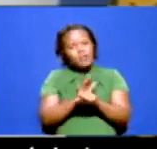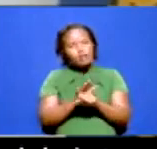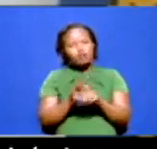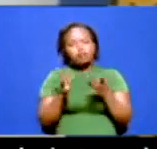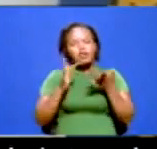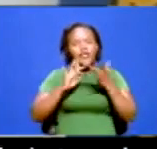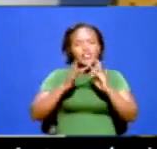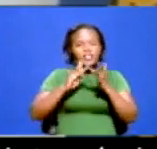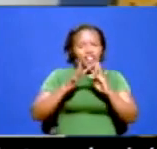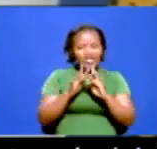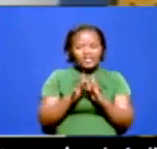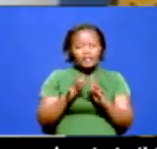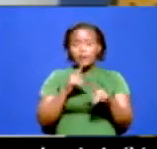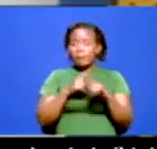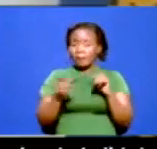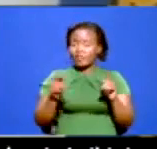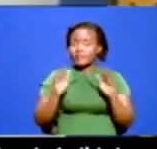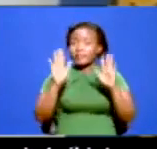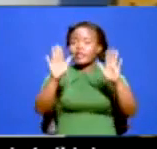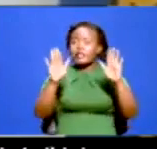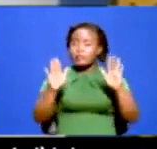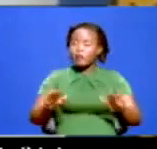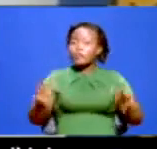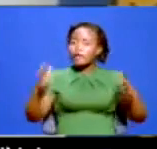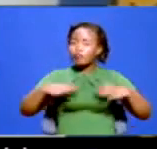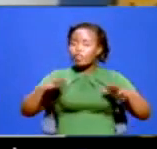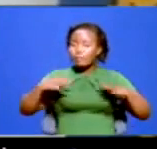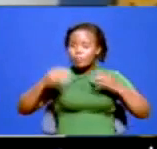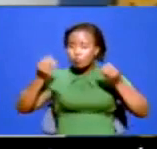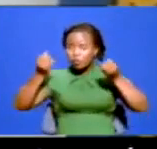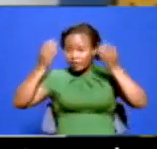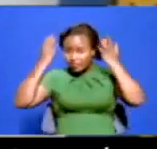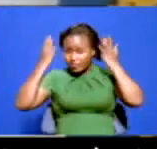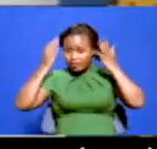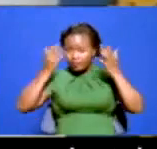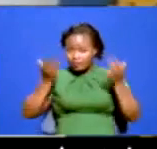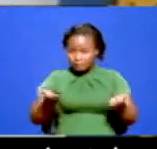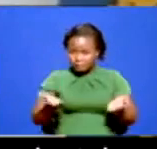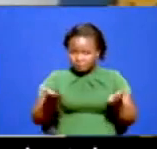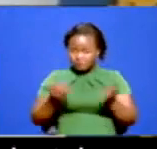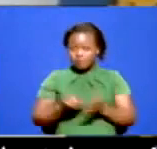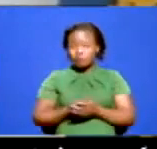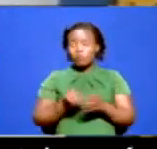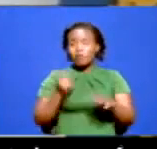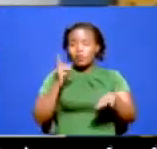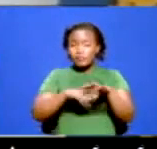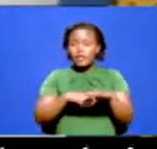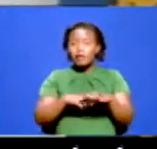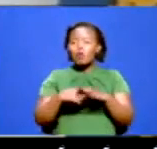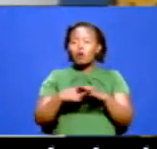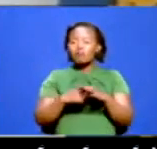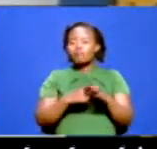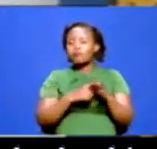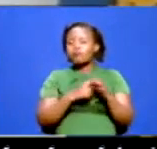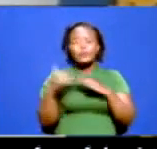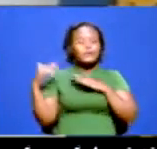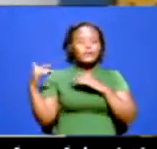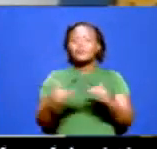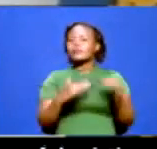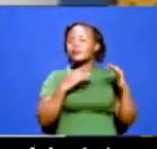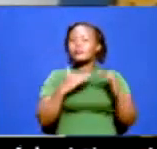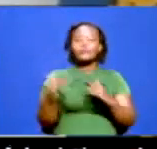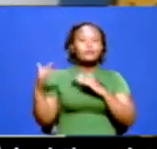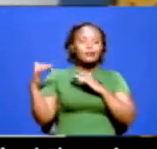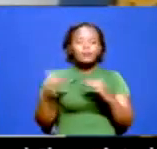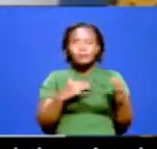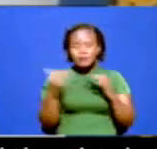events, but I think it's important for the people to understand that in war, what you have is missing